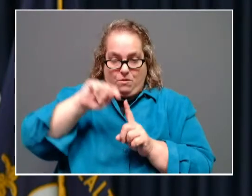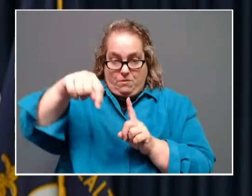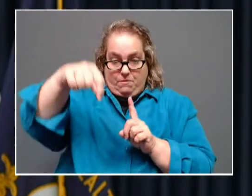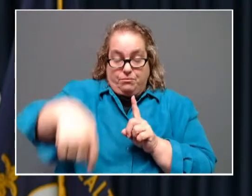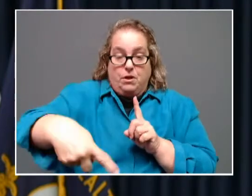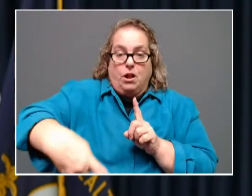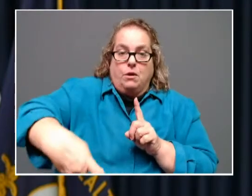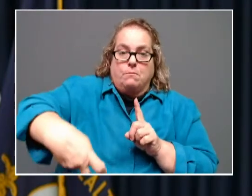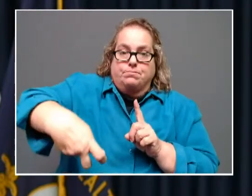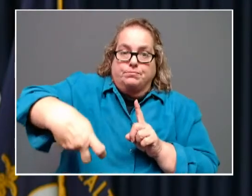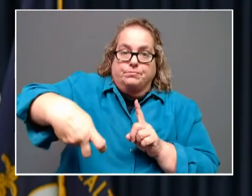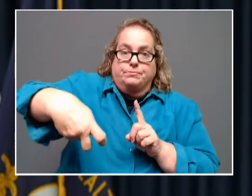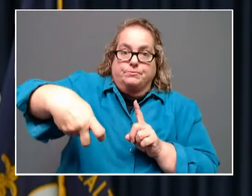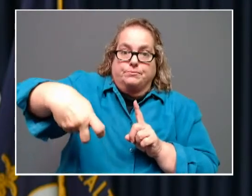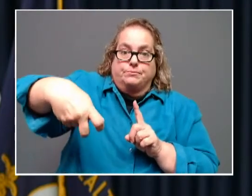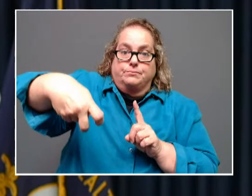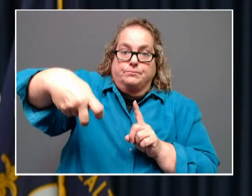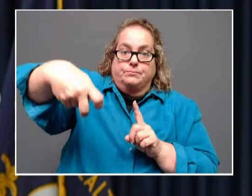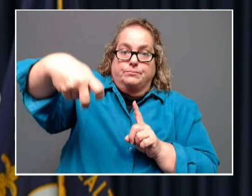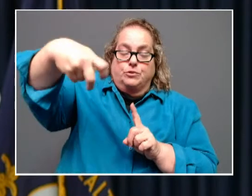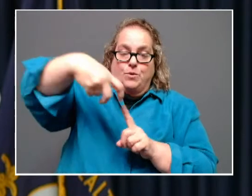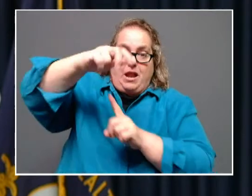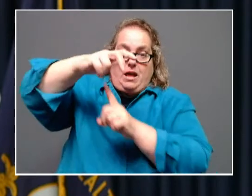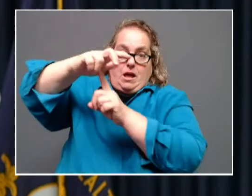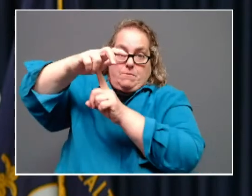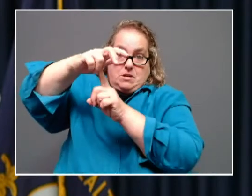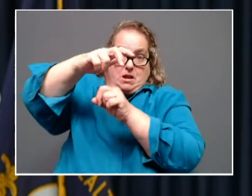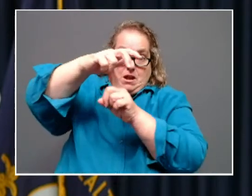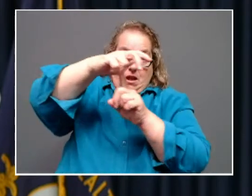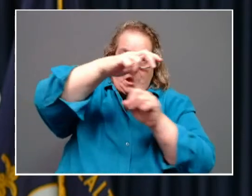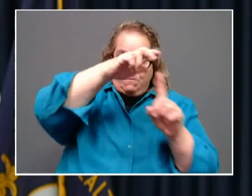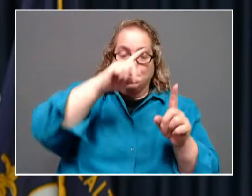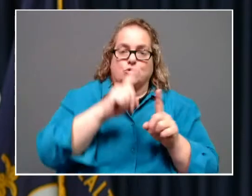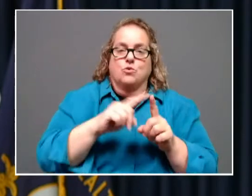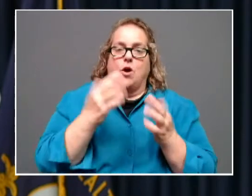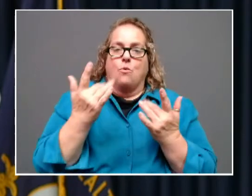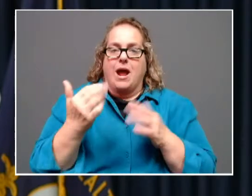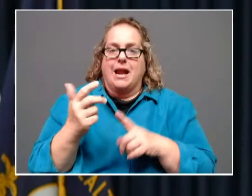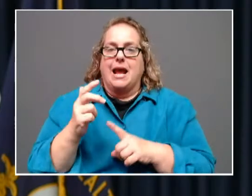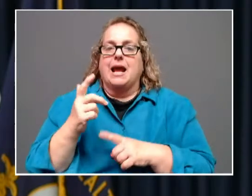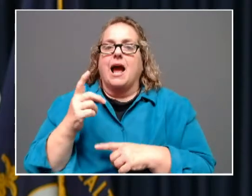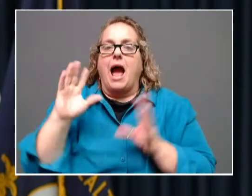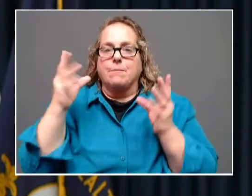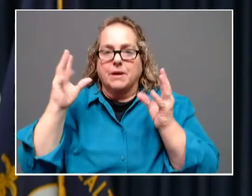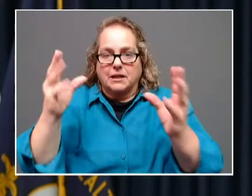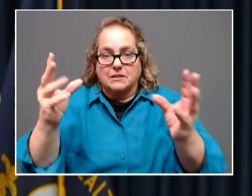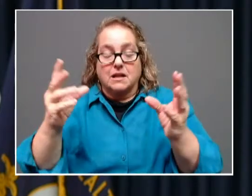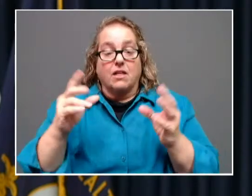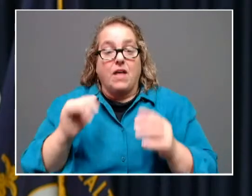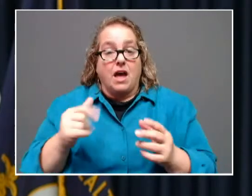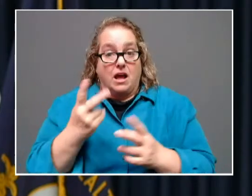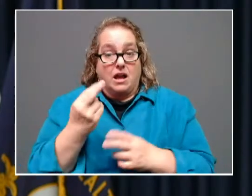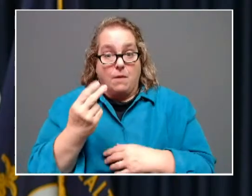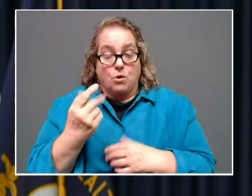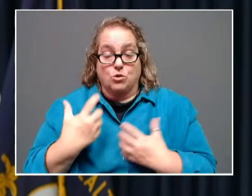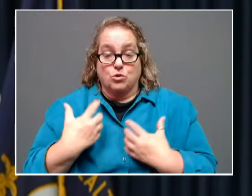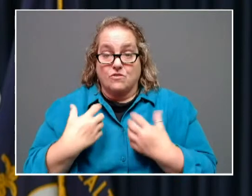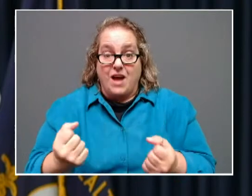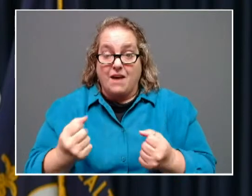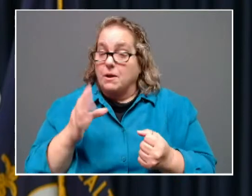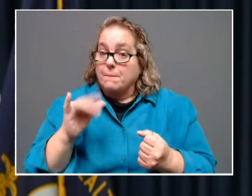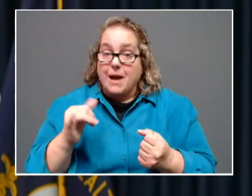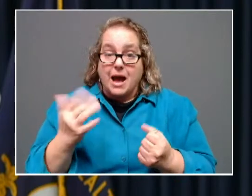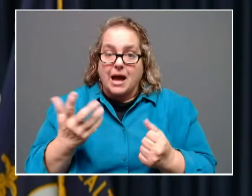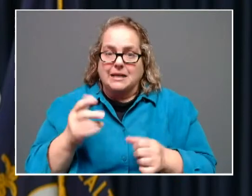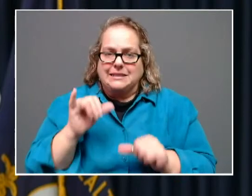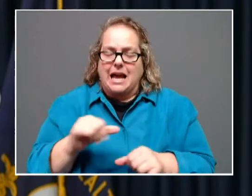and flown to an awaiting ambulance. Rescue crews say the couple survived by staying as dry as possible. They